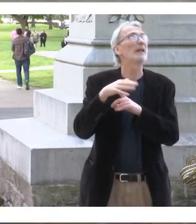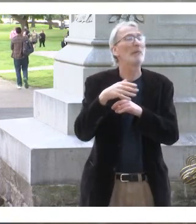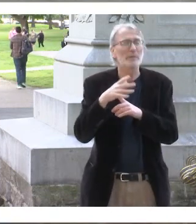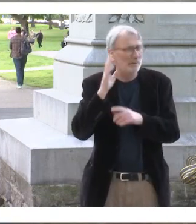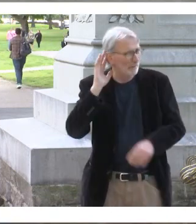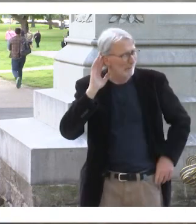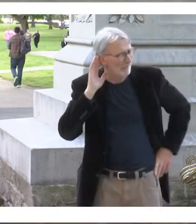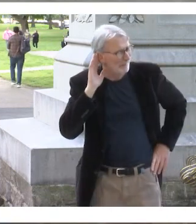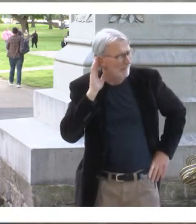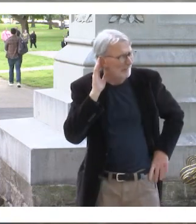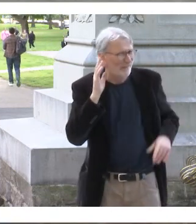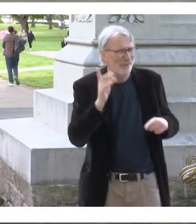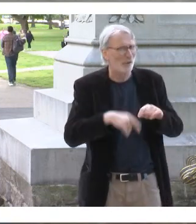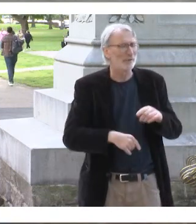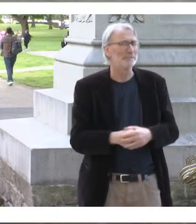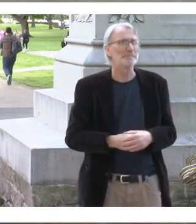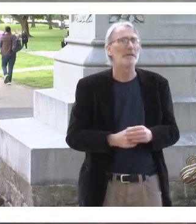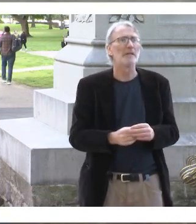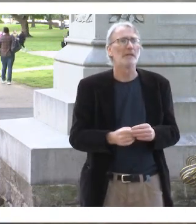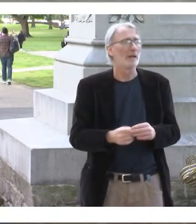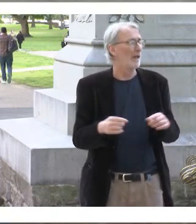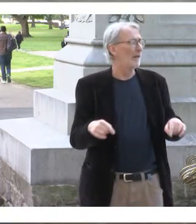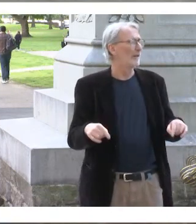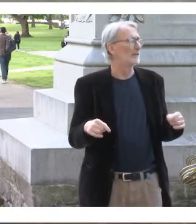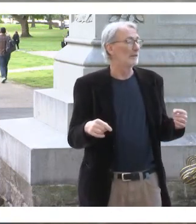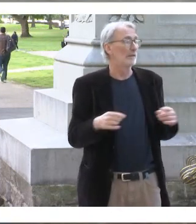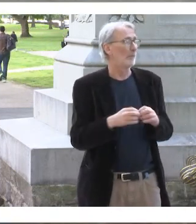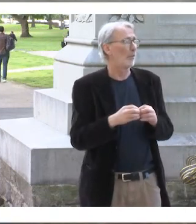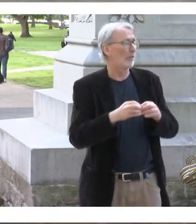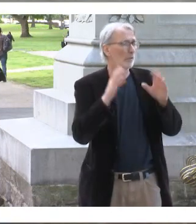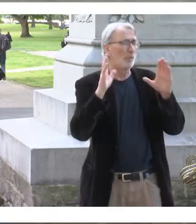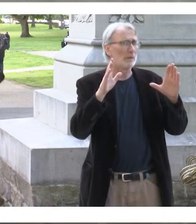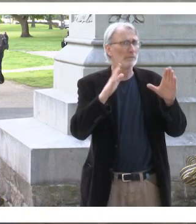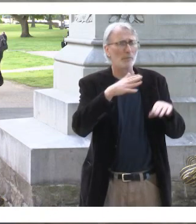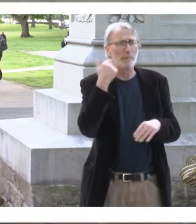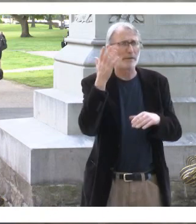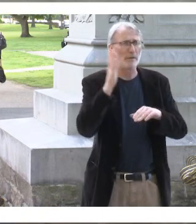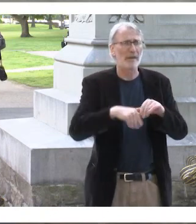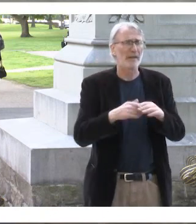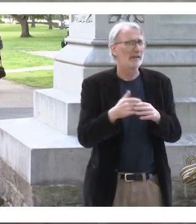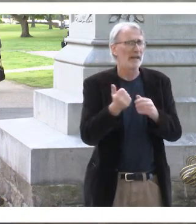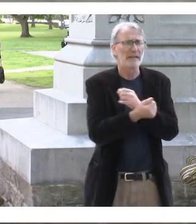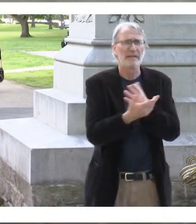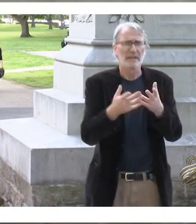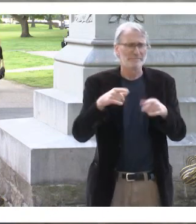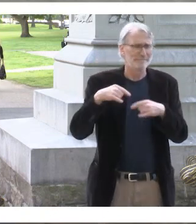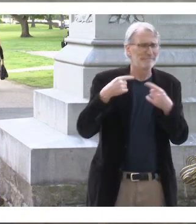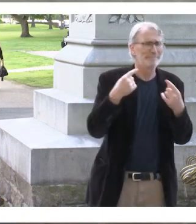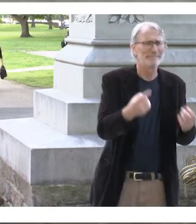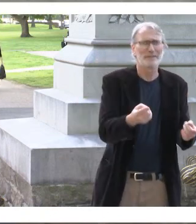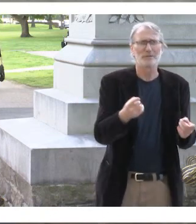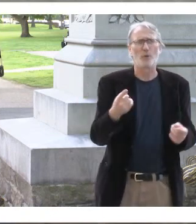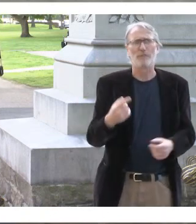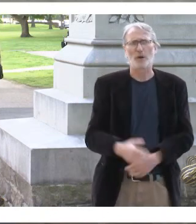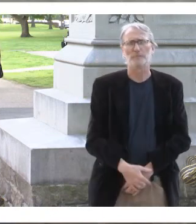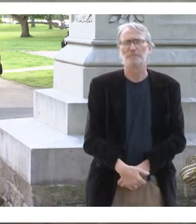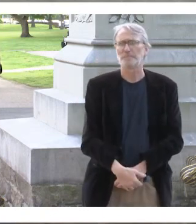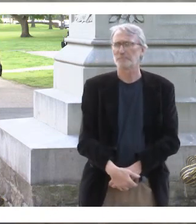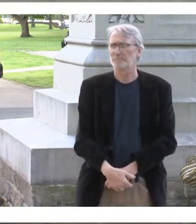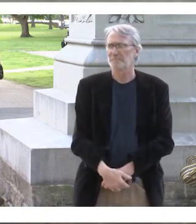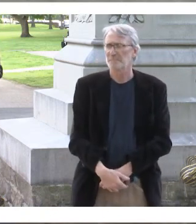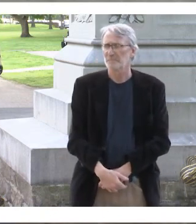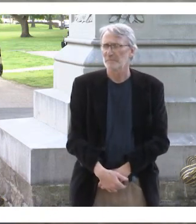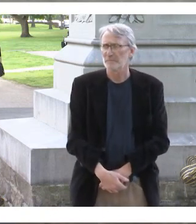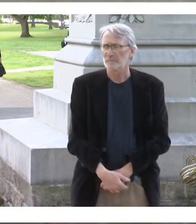so you could barely hear what we were talking about. This event is so much more incredible and better than any other event that I've been to in this park so far.